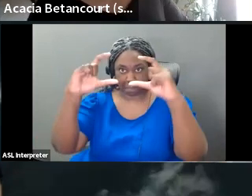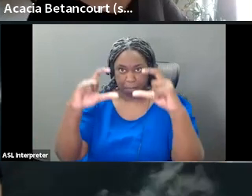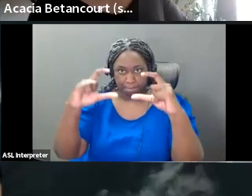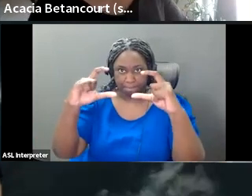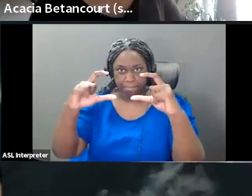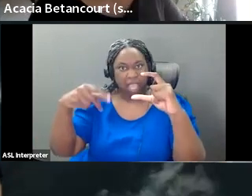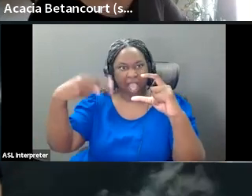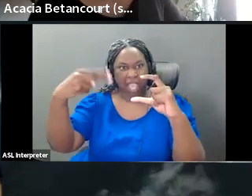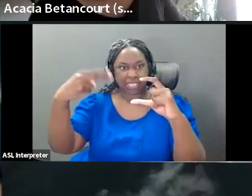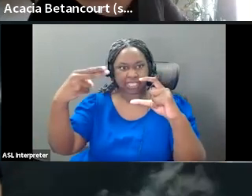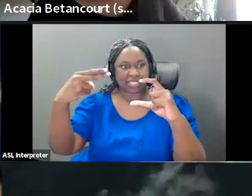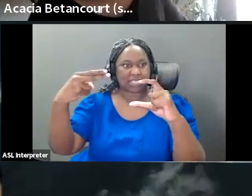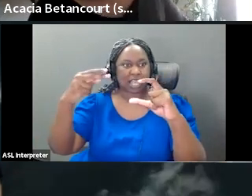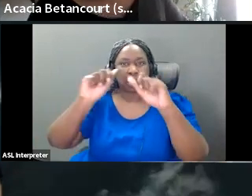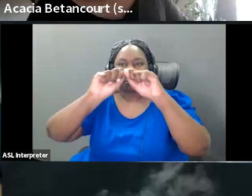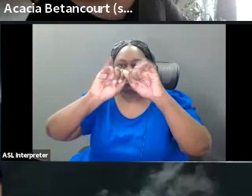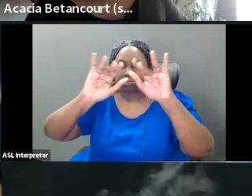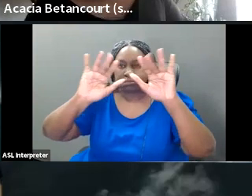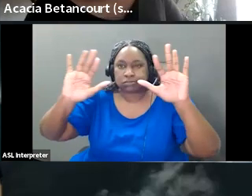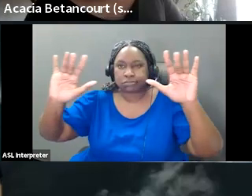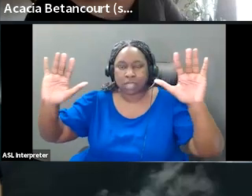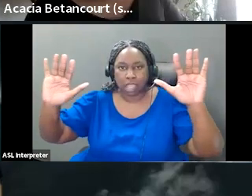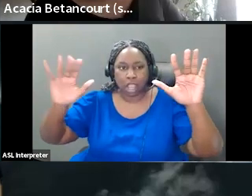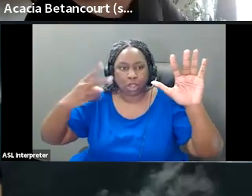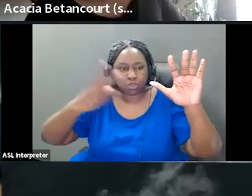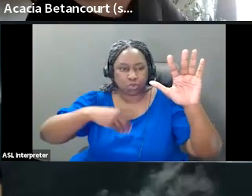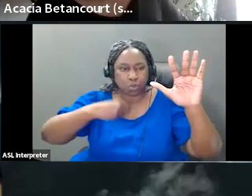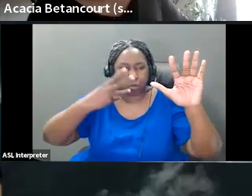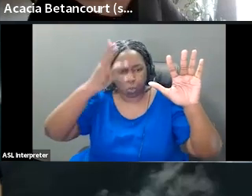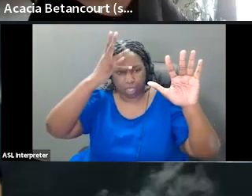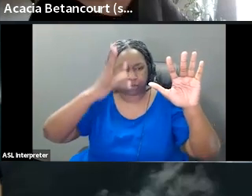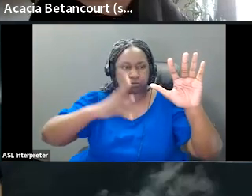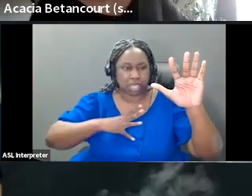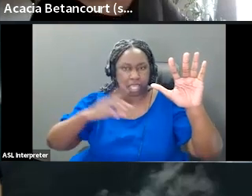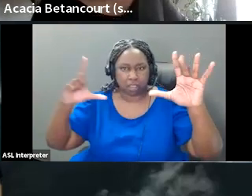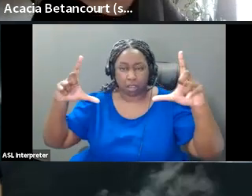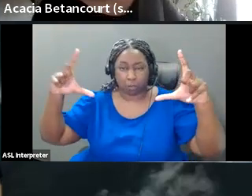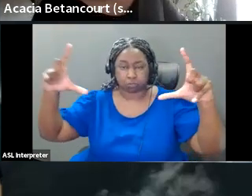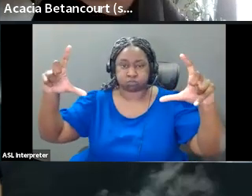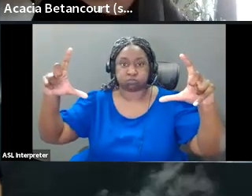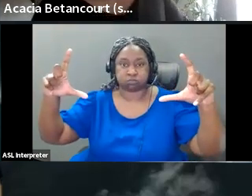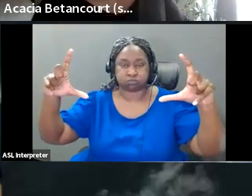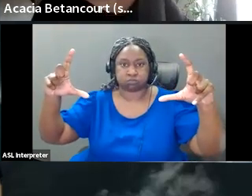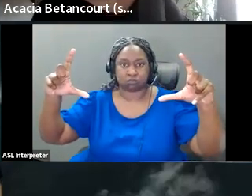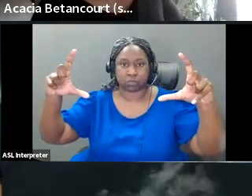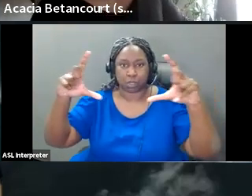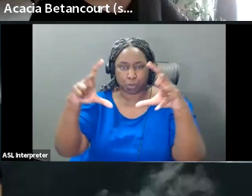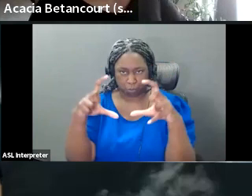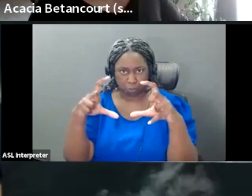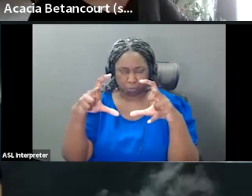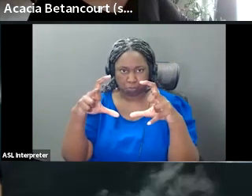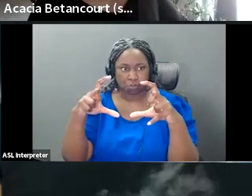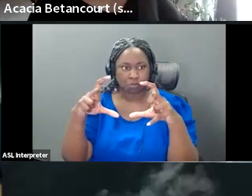the clouds are also two white guys, and they're sort of larger than life and really centered. And